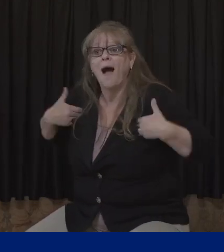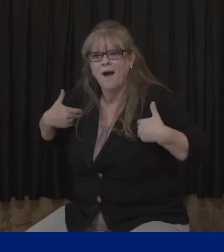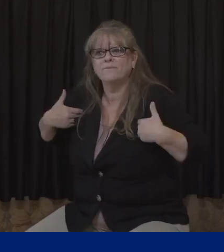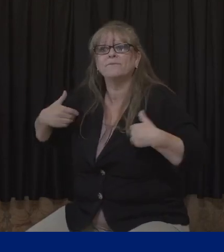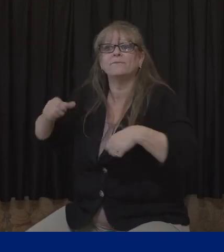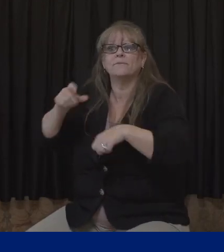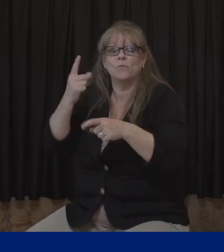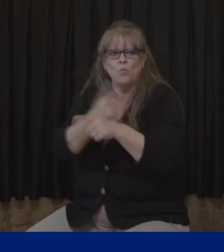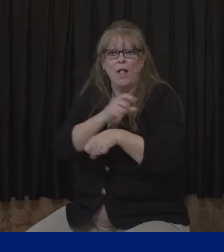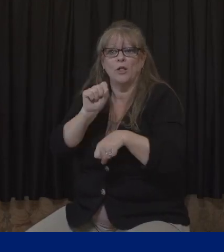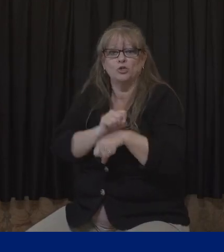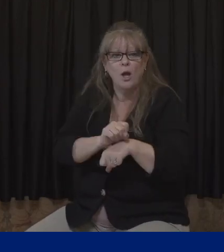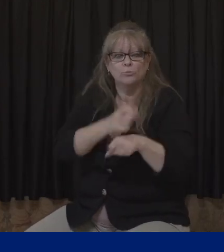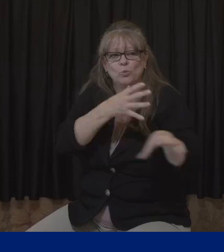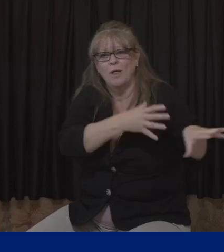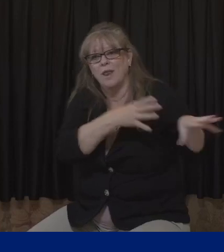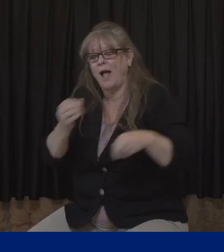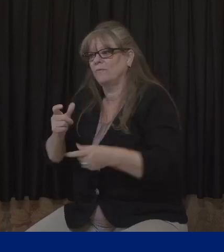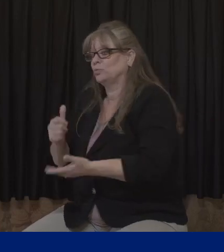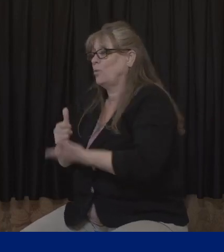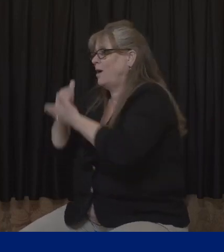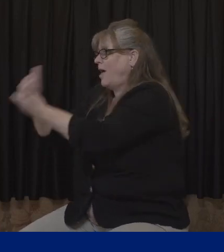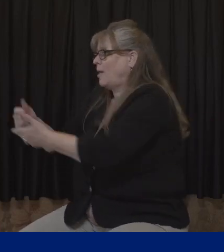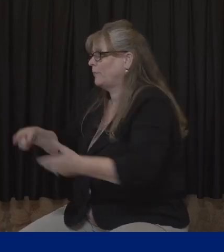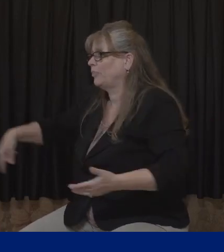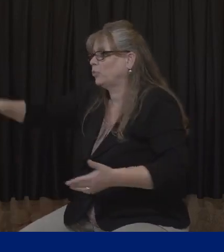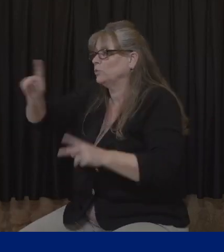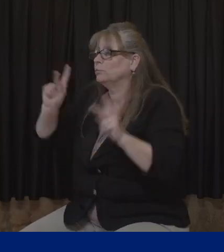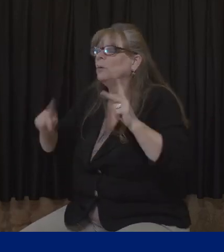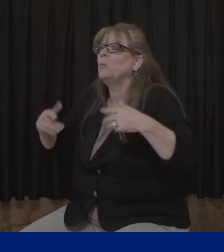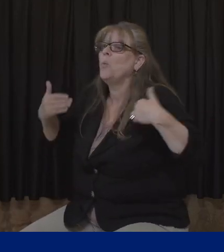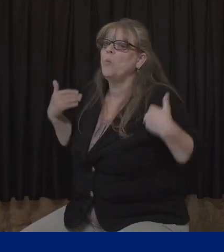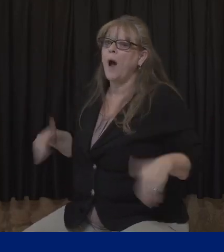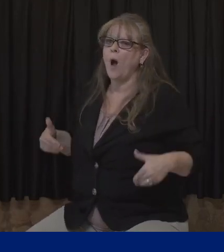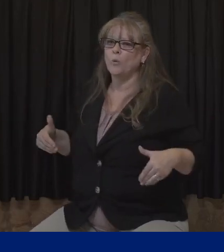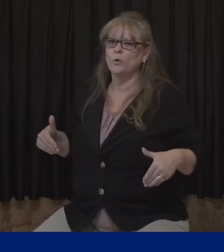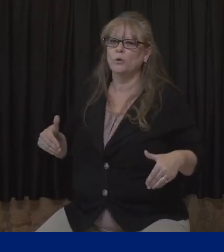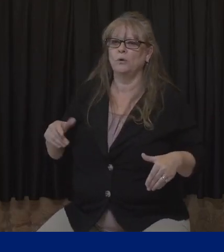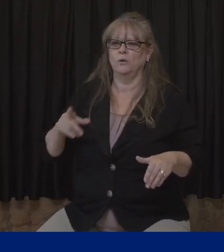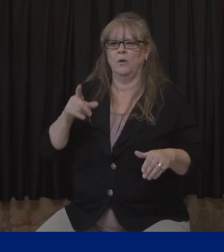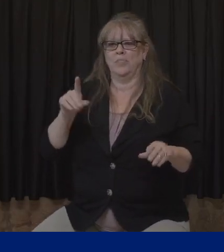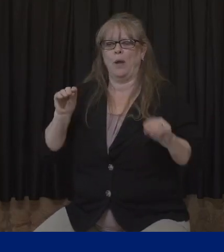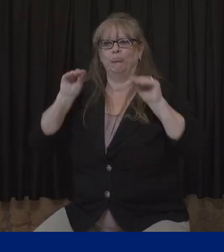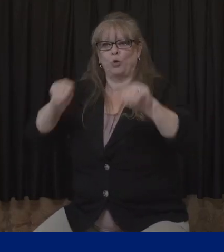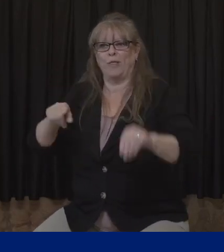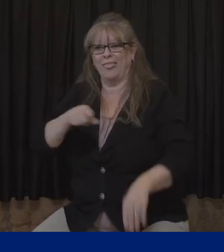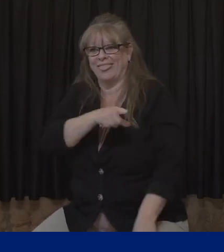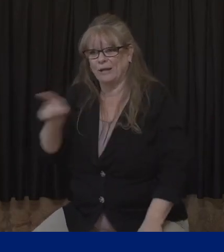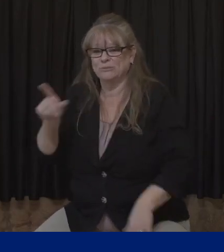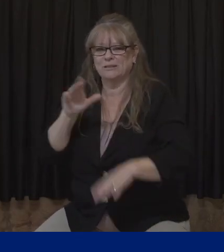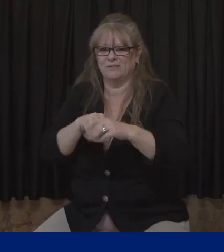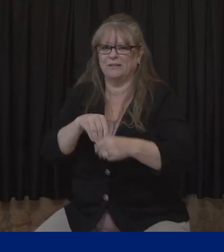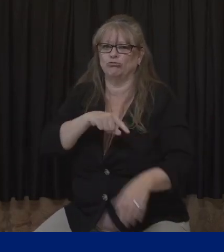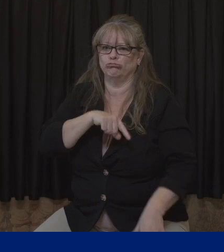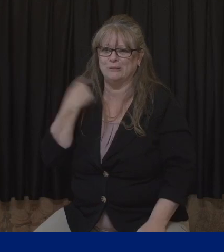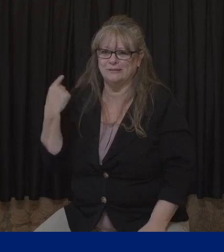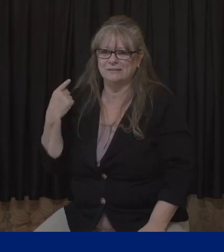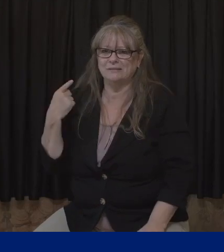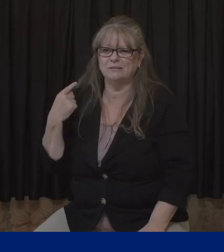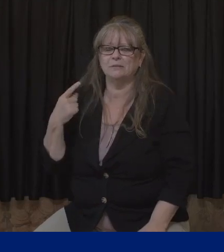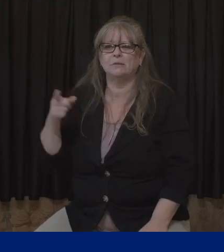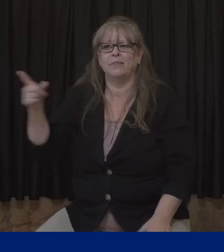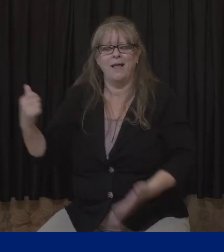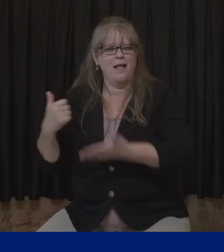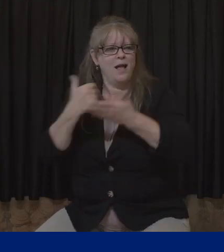meantime, they are really putting themselves at risk and serving the people of Colorado. State